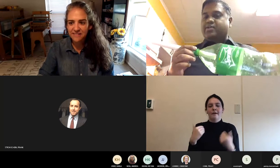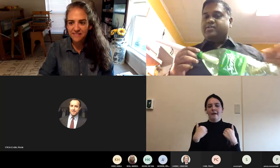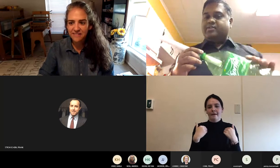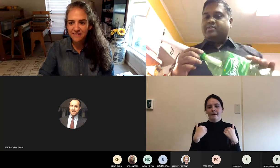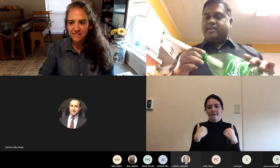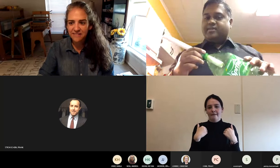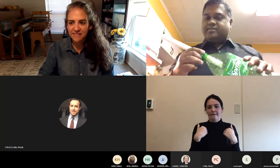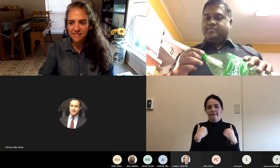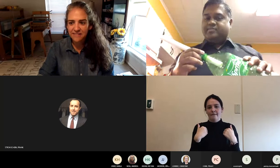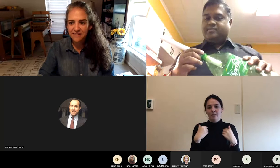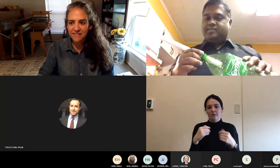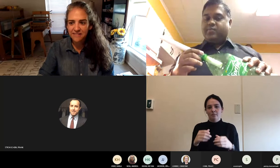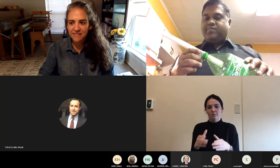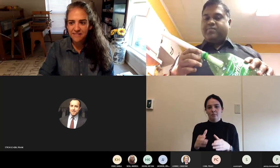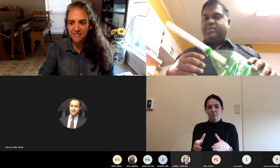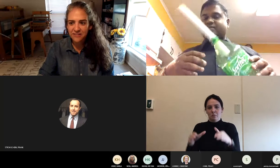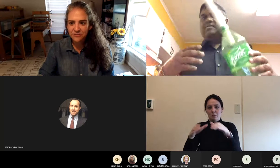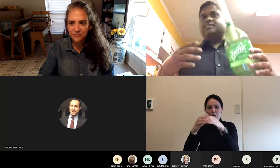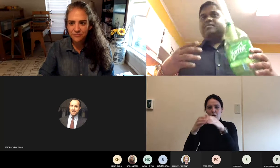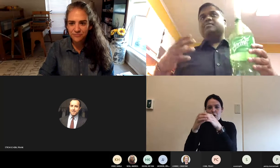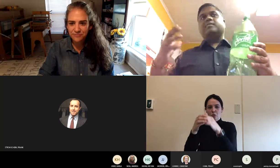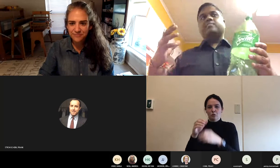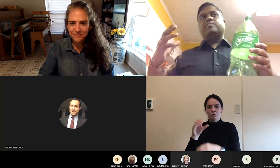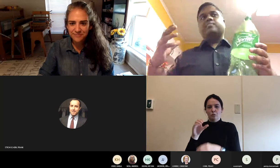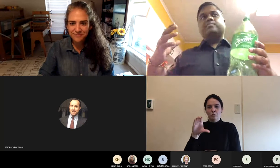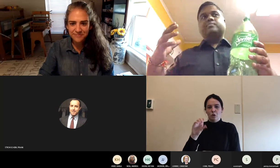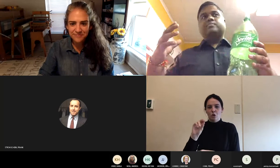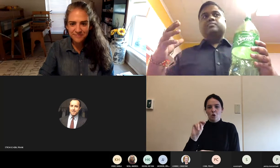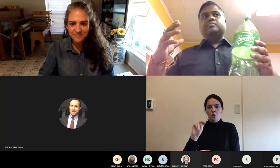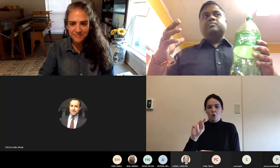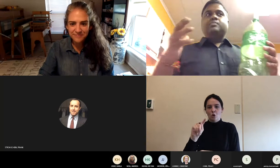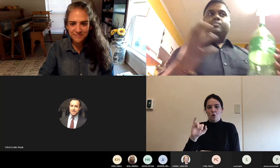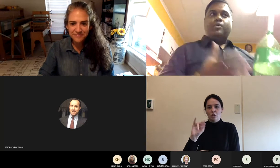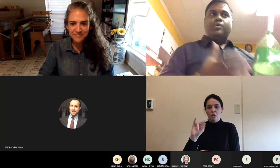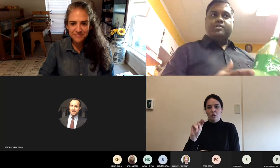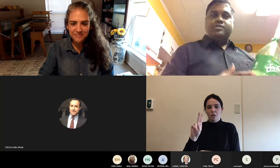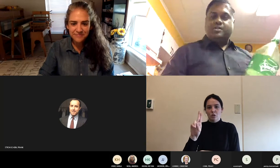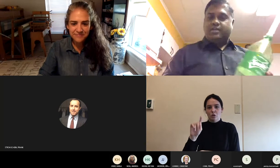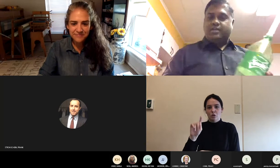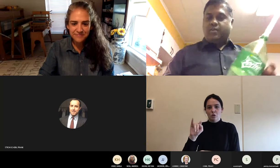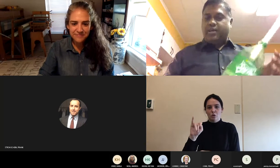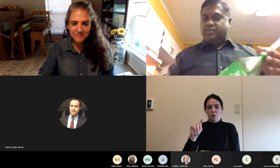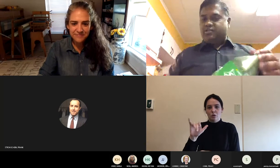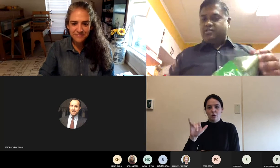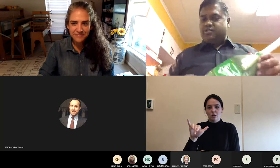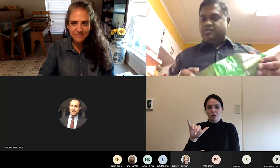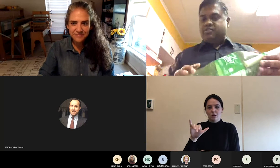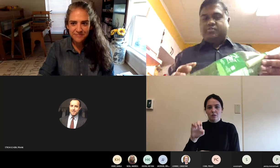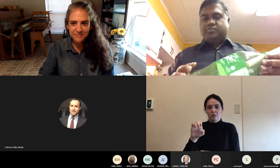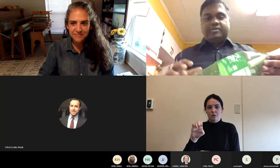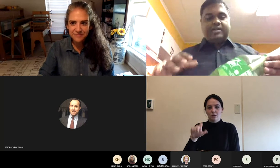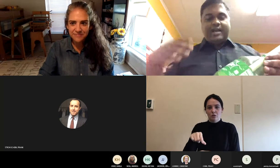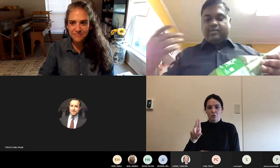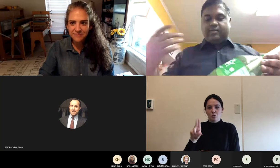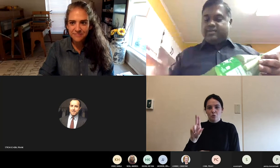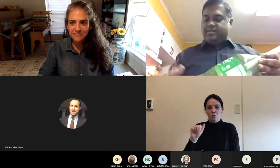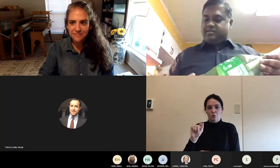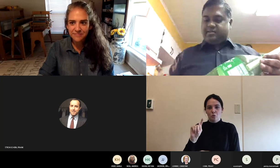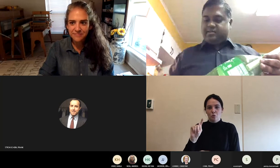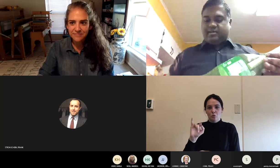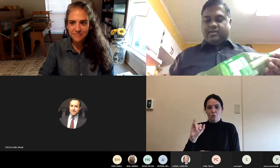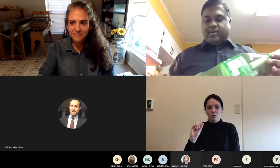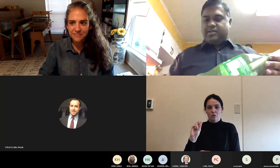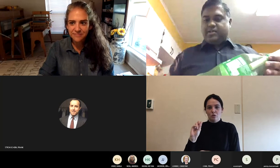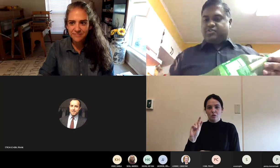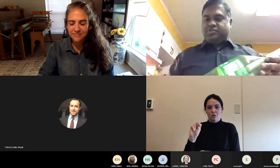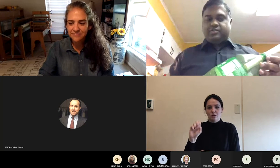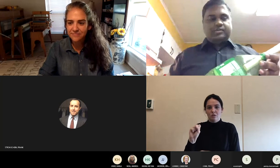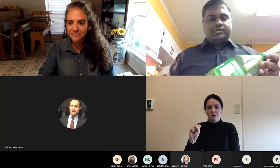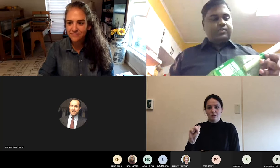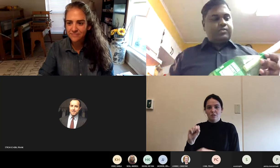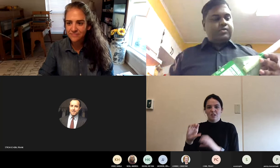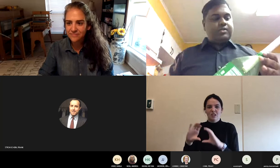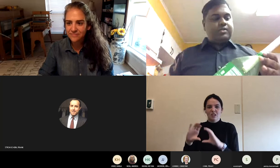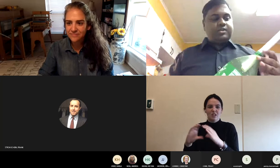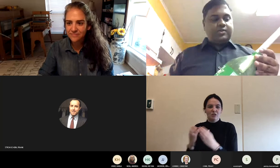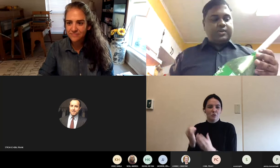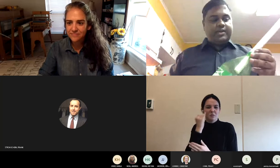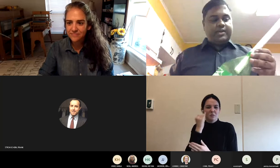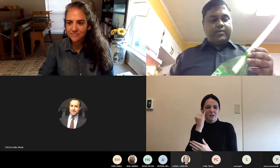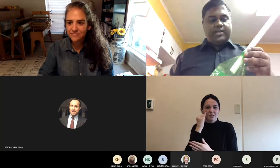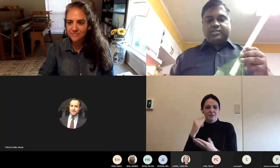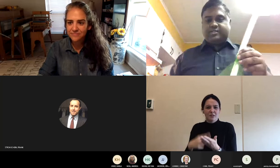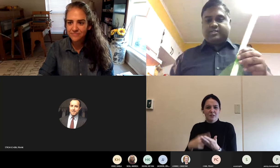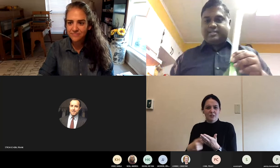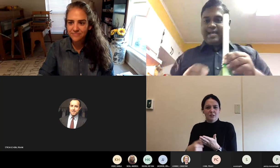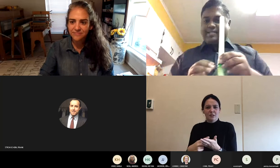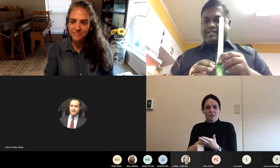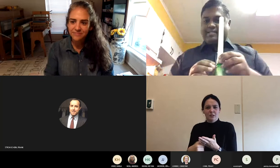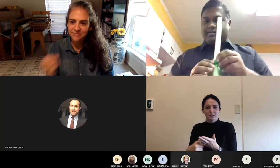continuity equations class. So when we're discussing Poisson's equations or Bernoulli's equation or